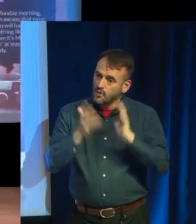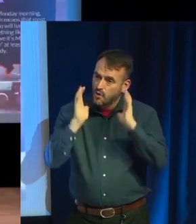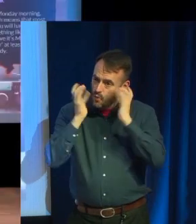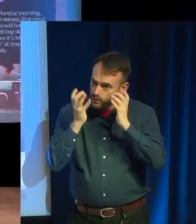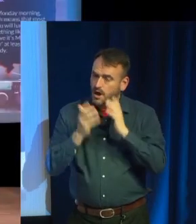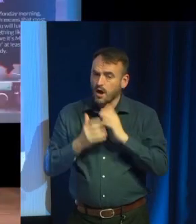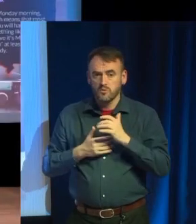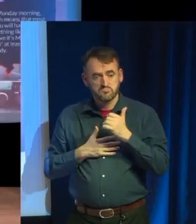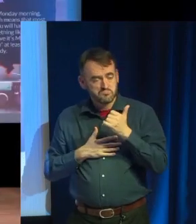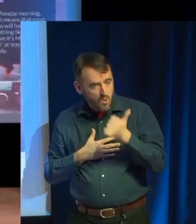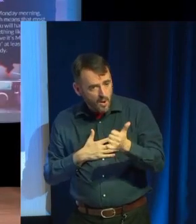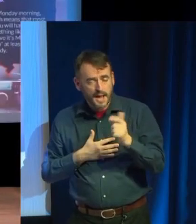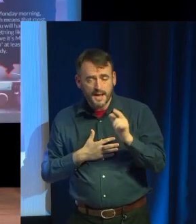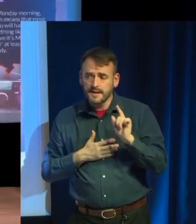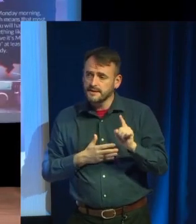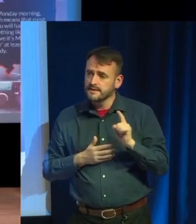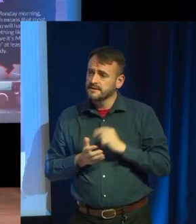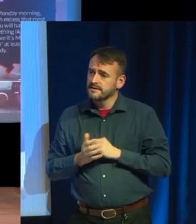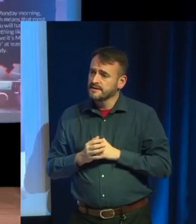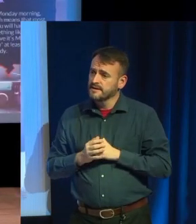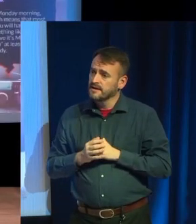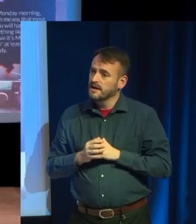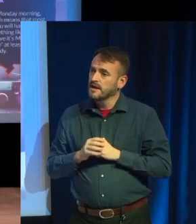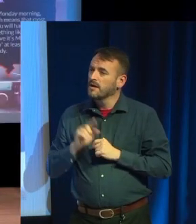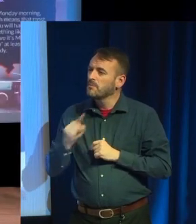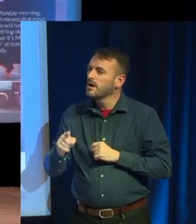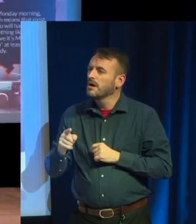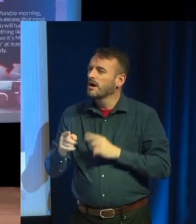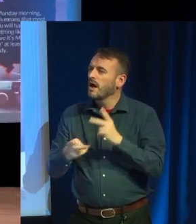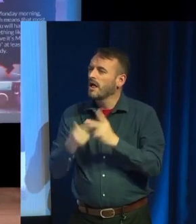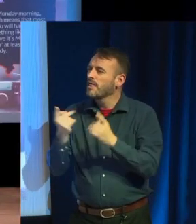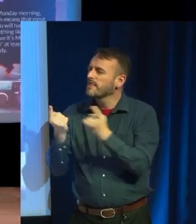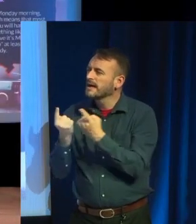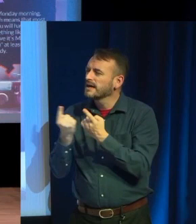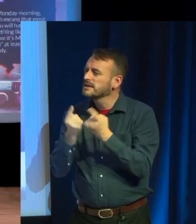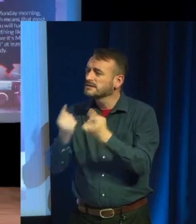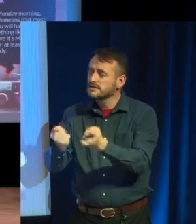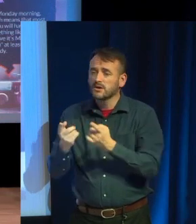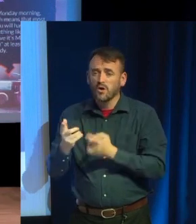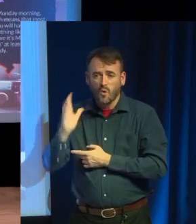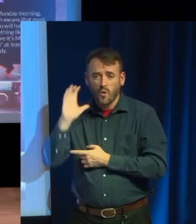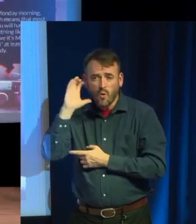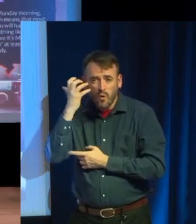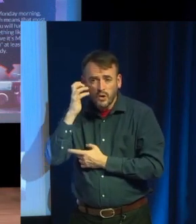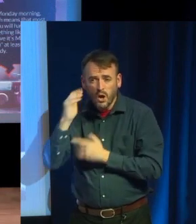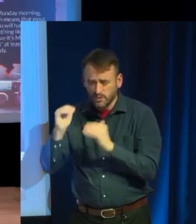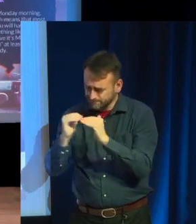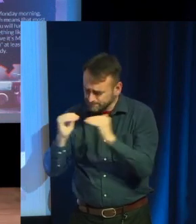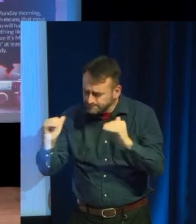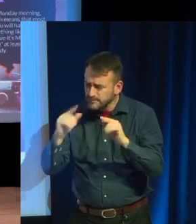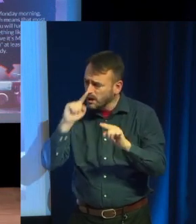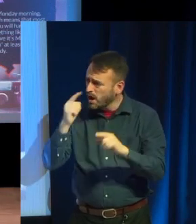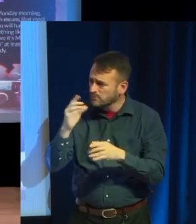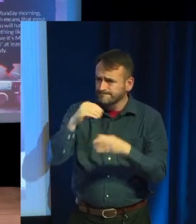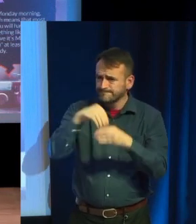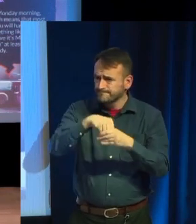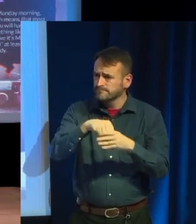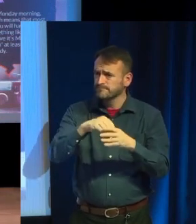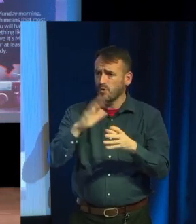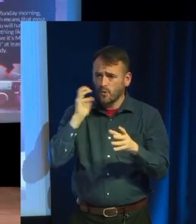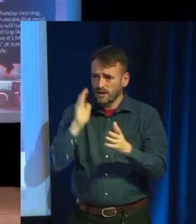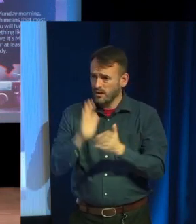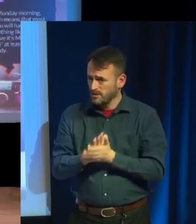that. But if you mention things that you cannot put into audio, it can be really annoying for the player. So don't mention